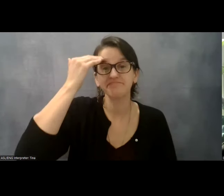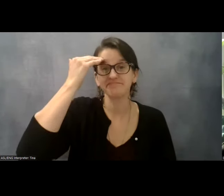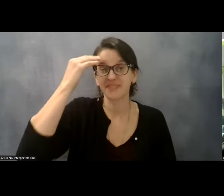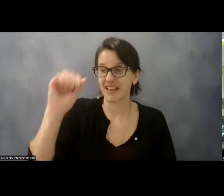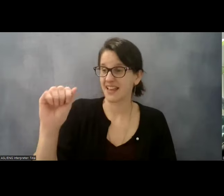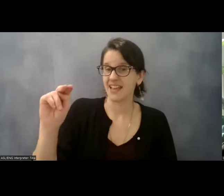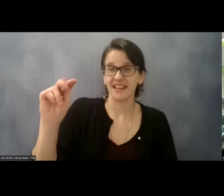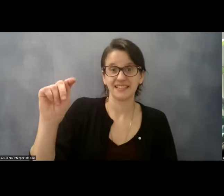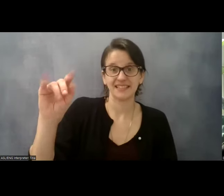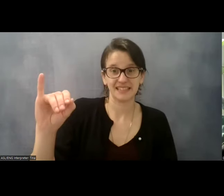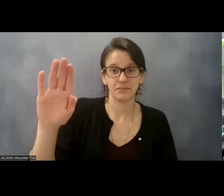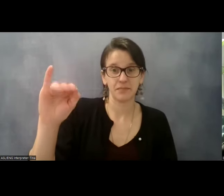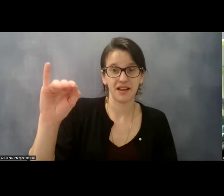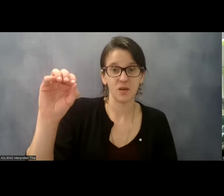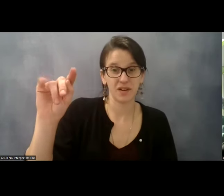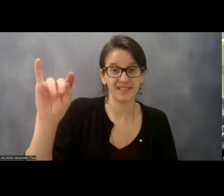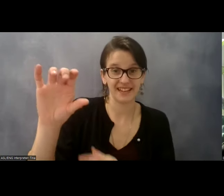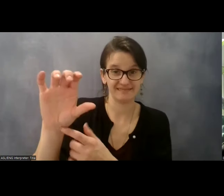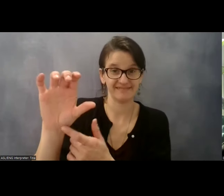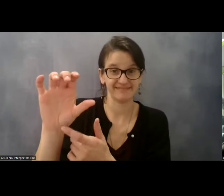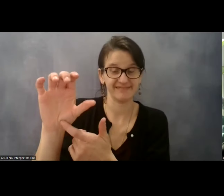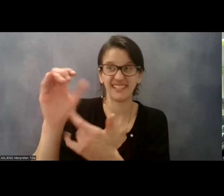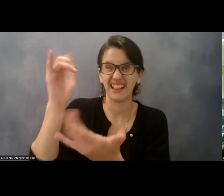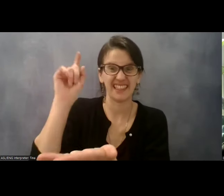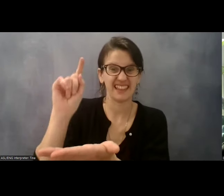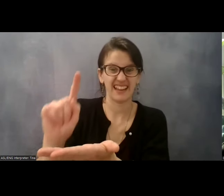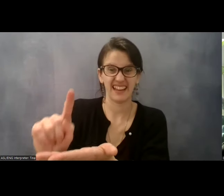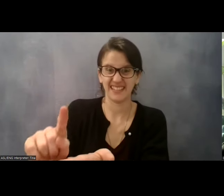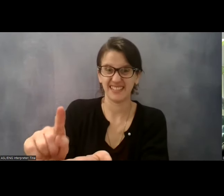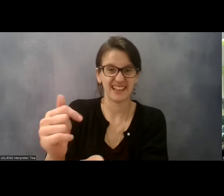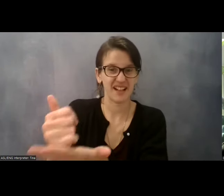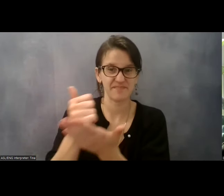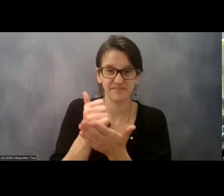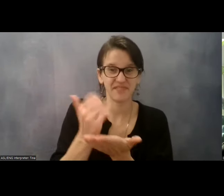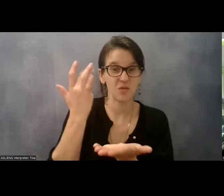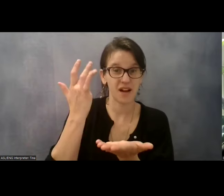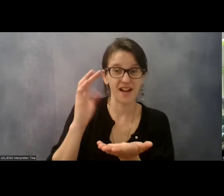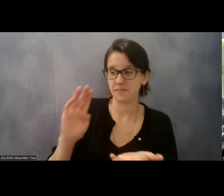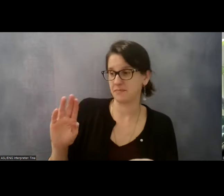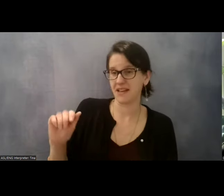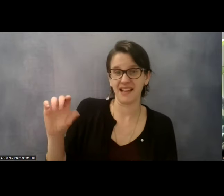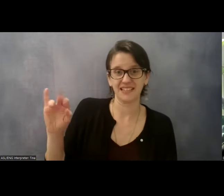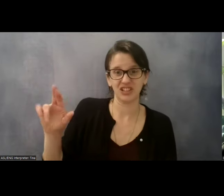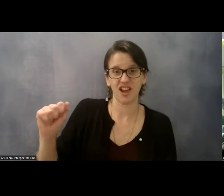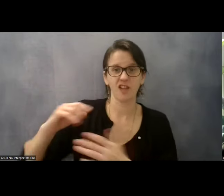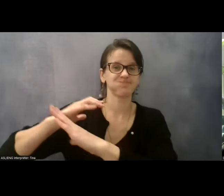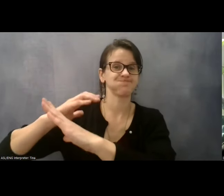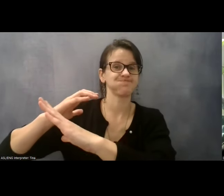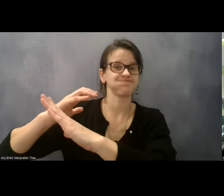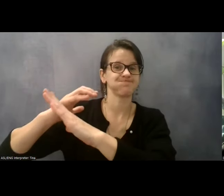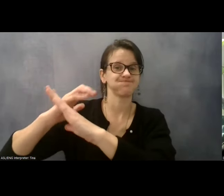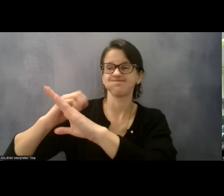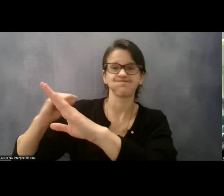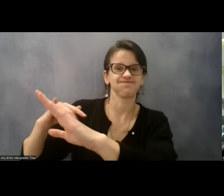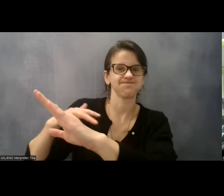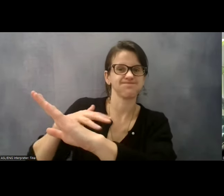of antibiotic-resistant bacteria spreading all around the world. Well, now we're finding that garlic juice is